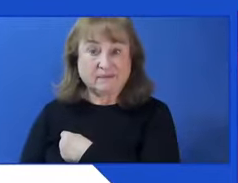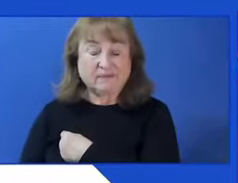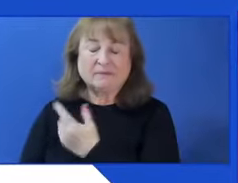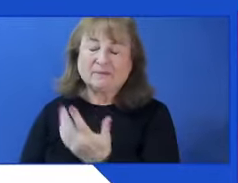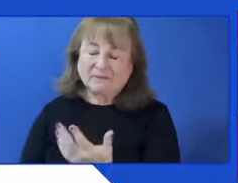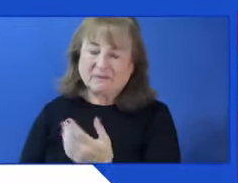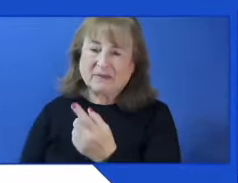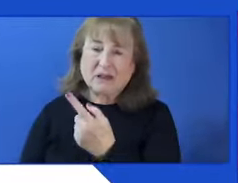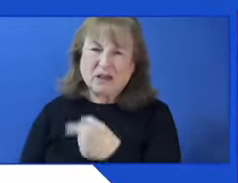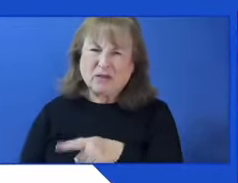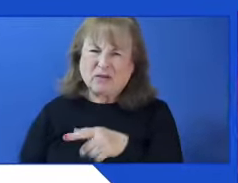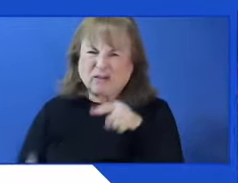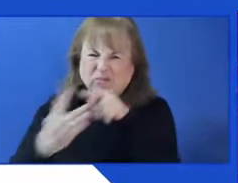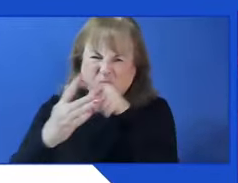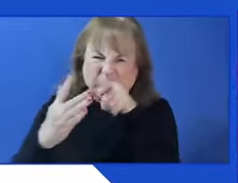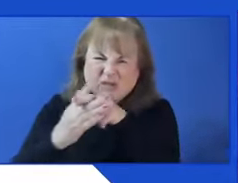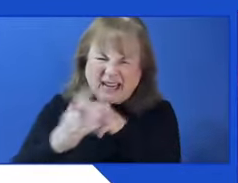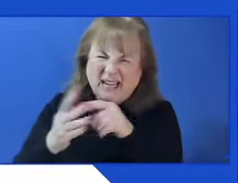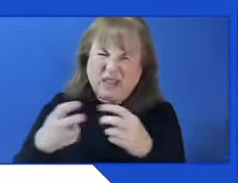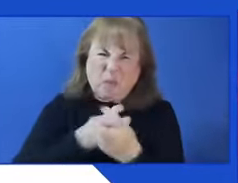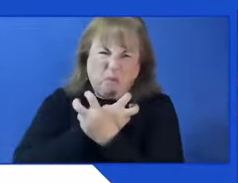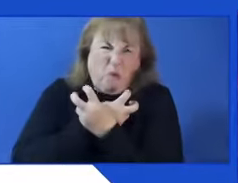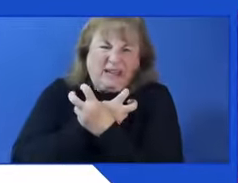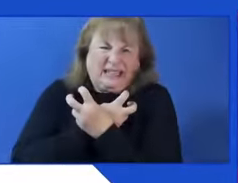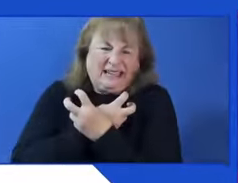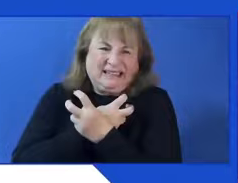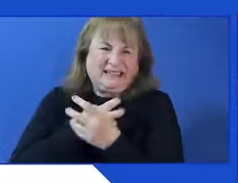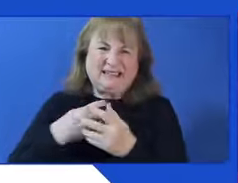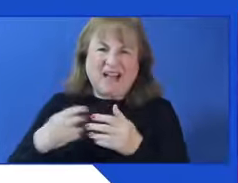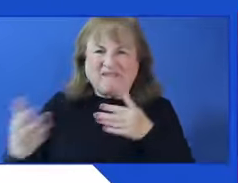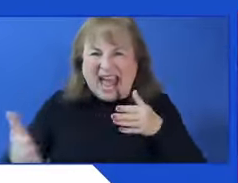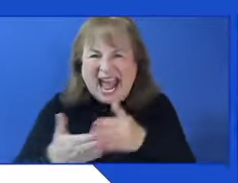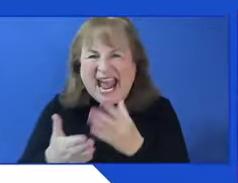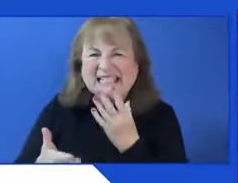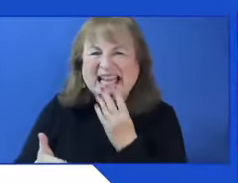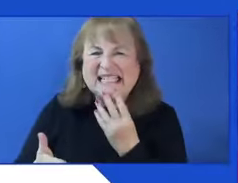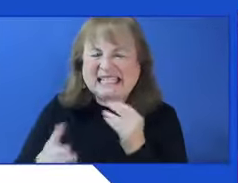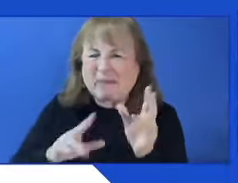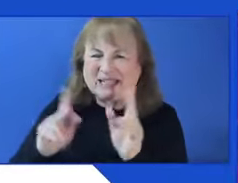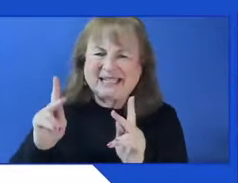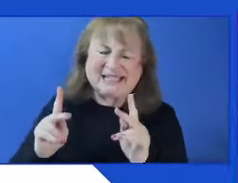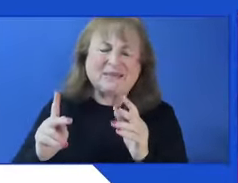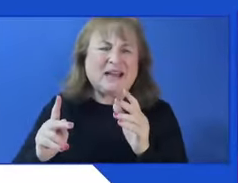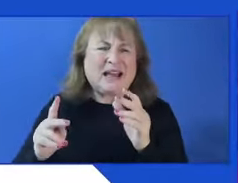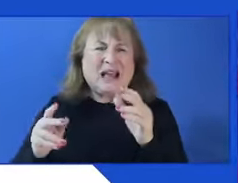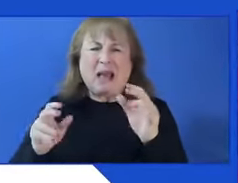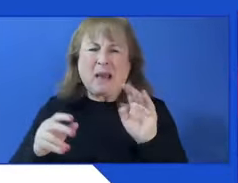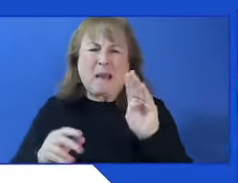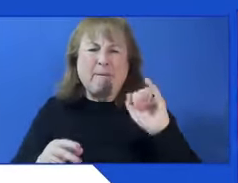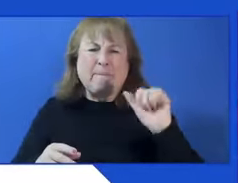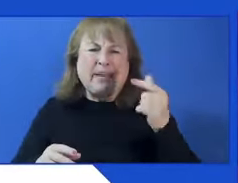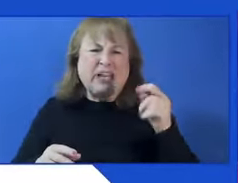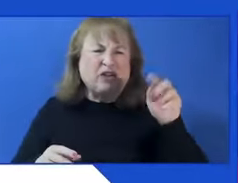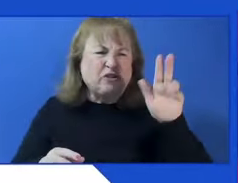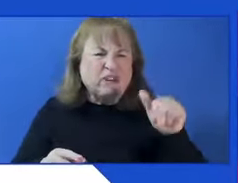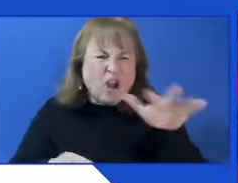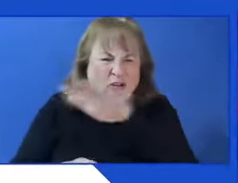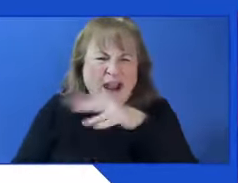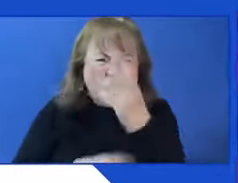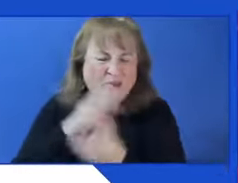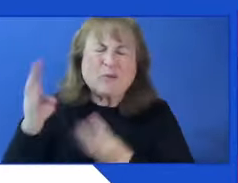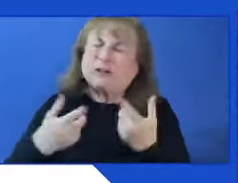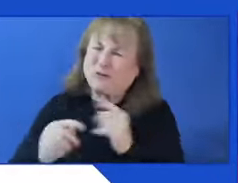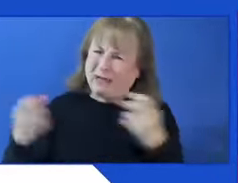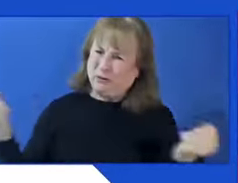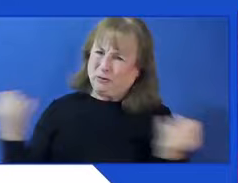Those perpetrating the poison of anti-Semitism and bigotry around the world are trying to scare